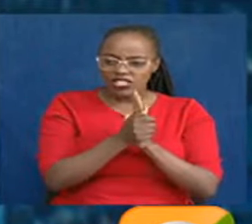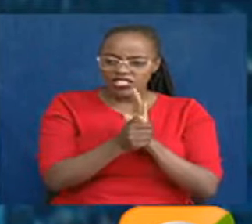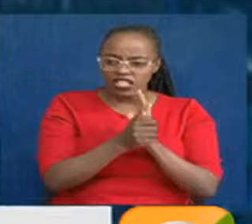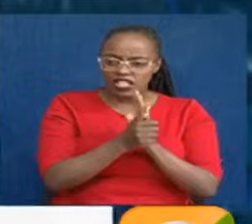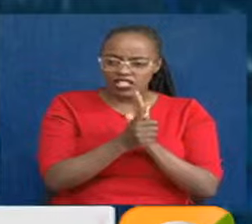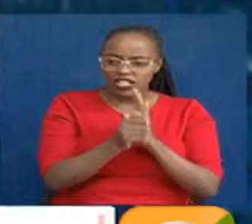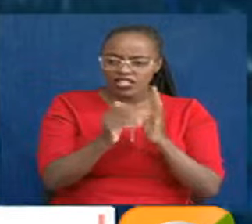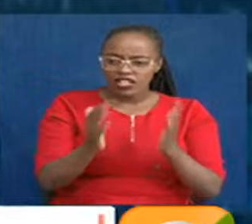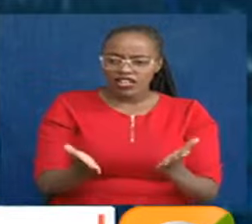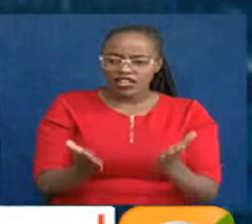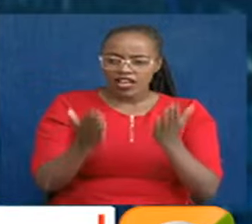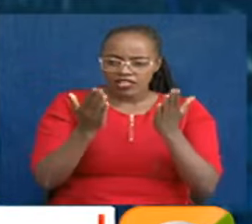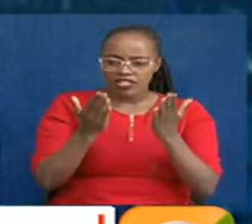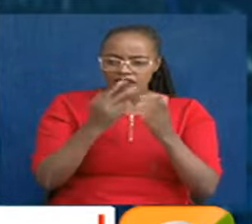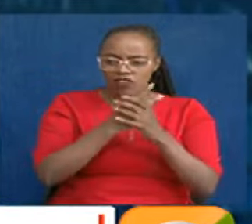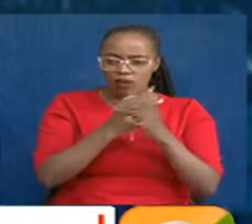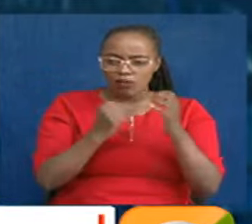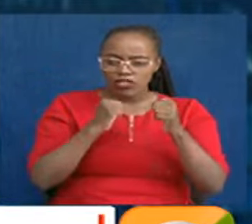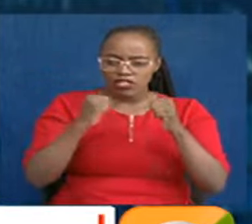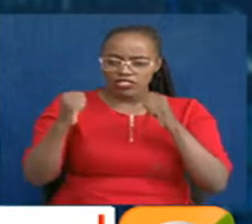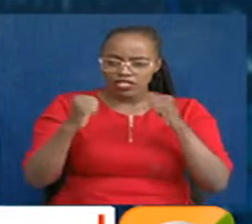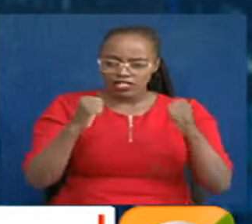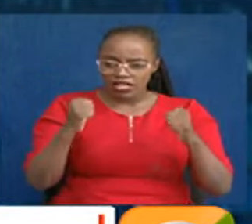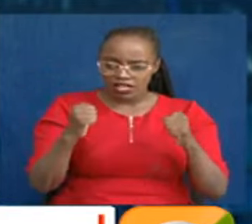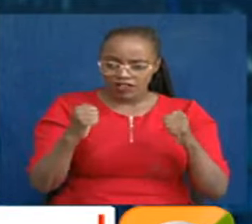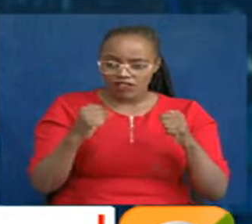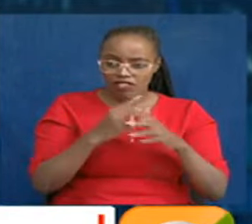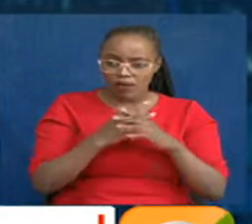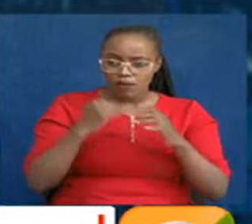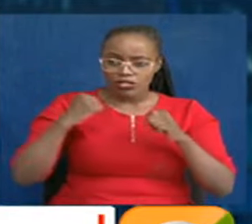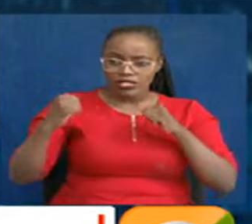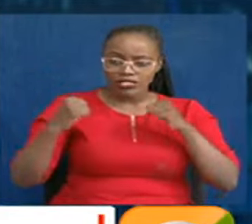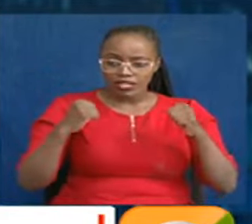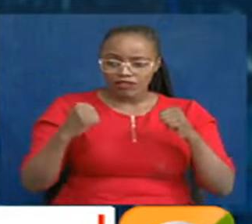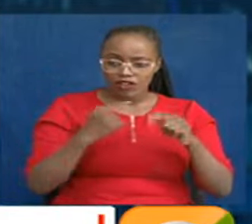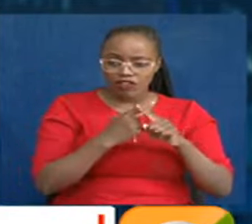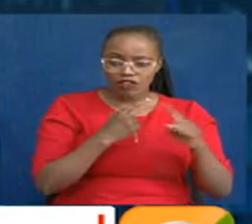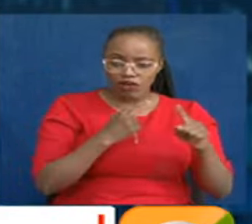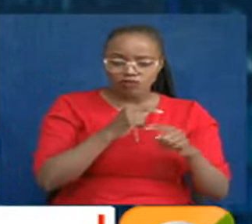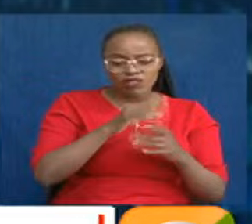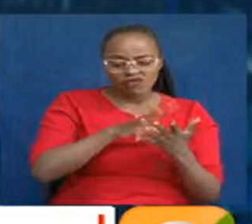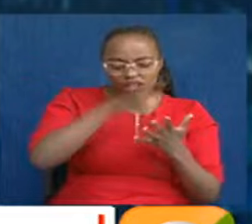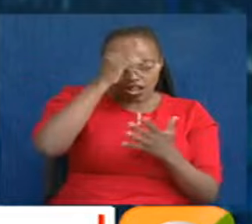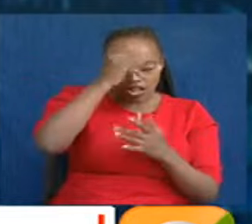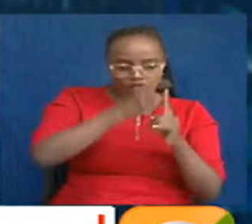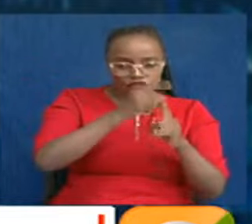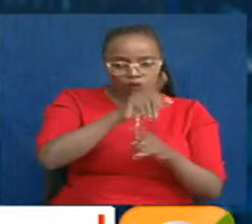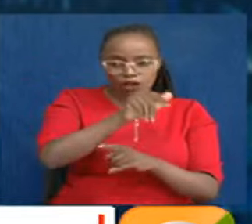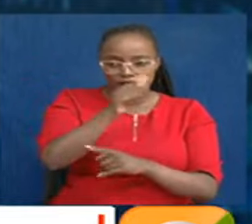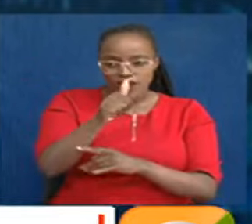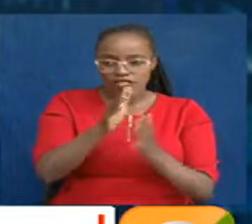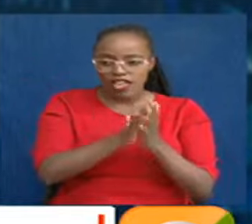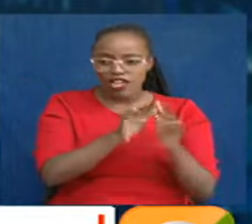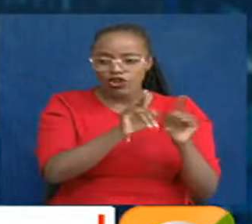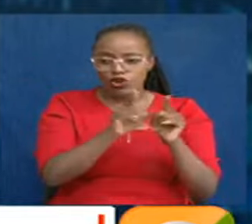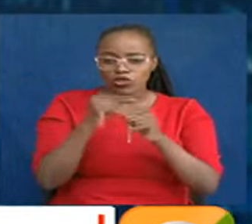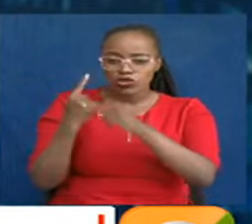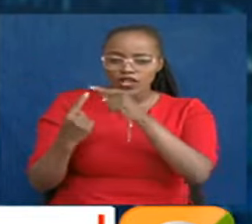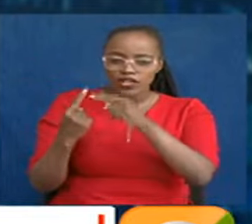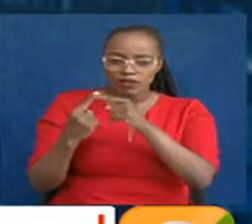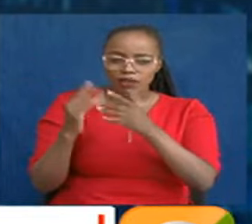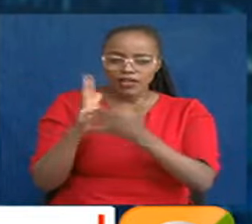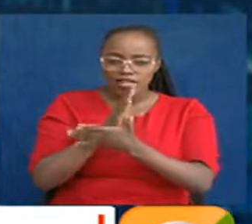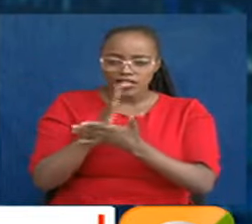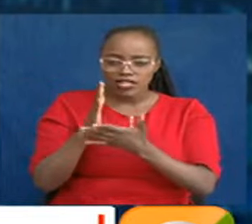enhancement on both sides, because we've realized both sides have something to learn from each other, and also experience sharing.